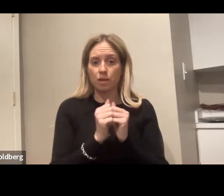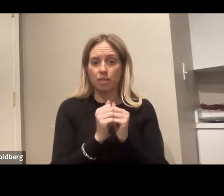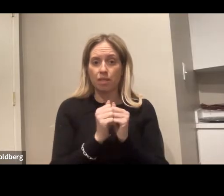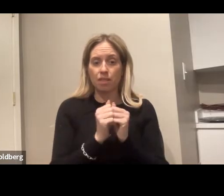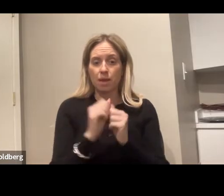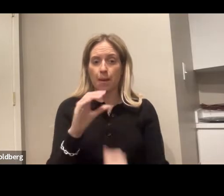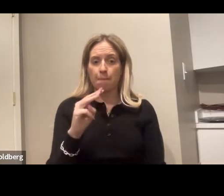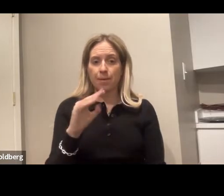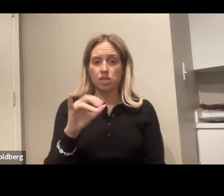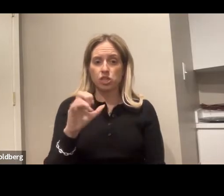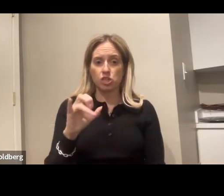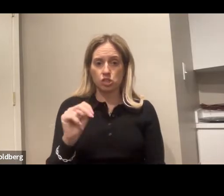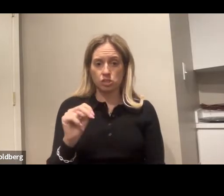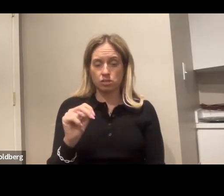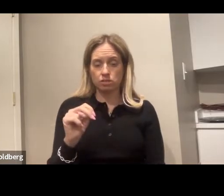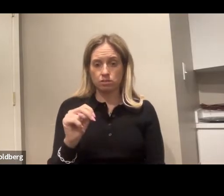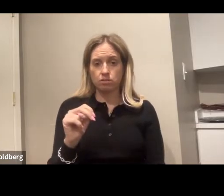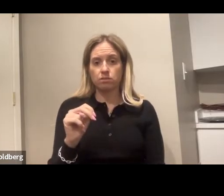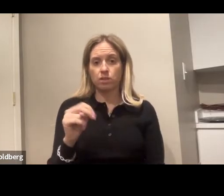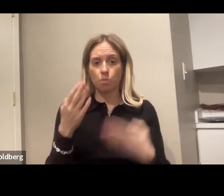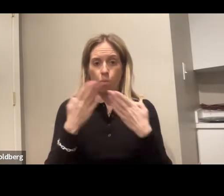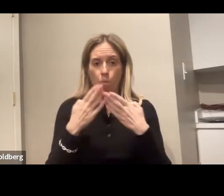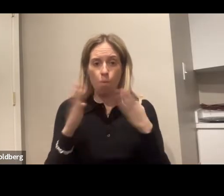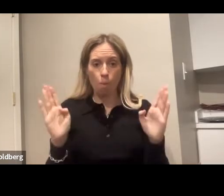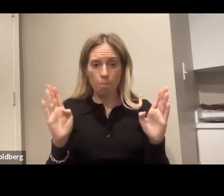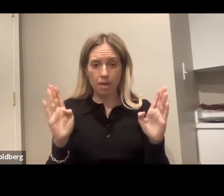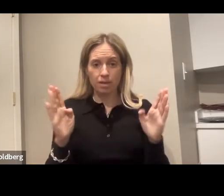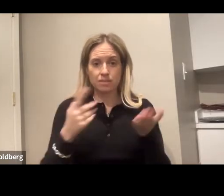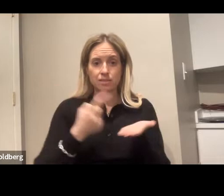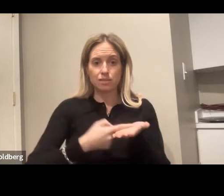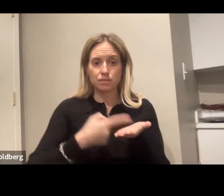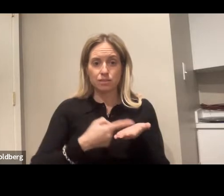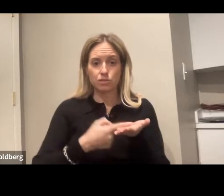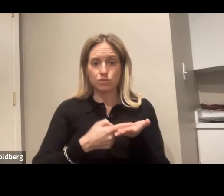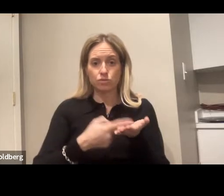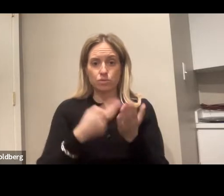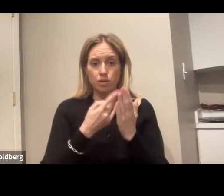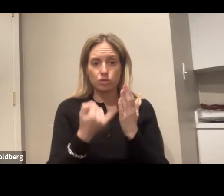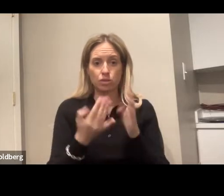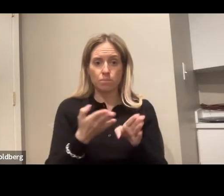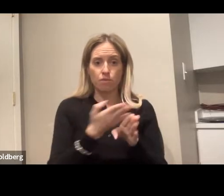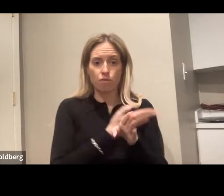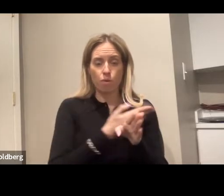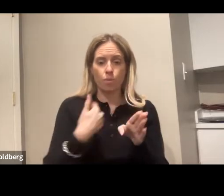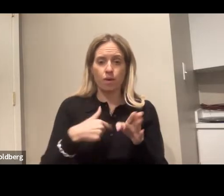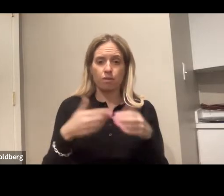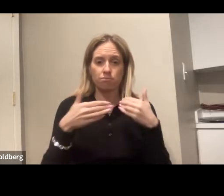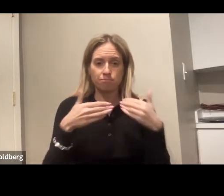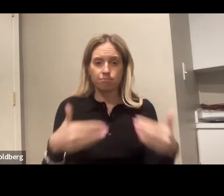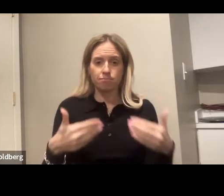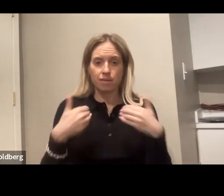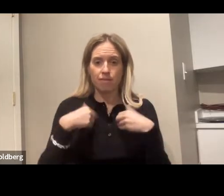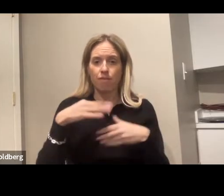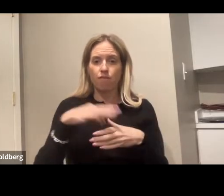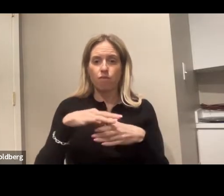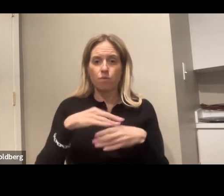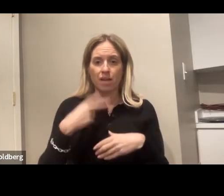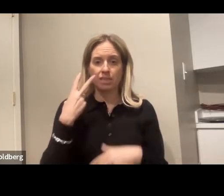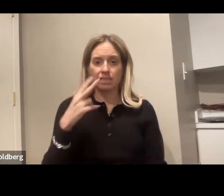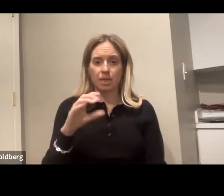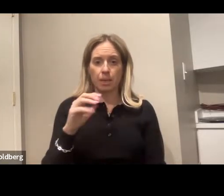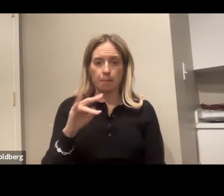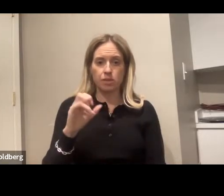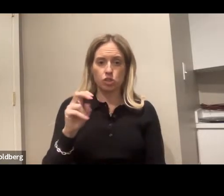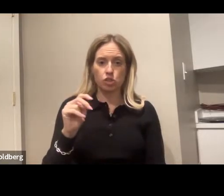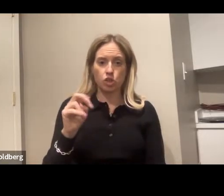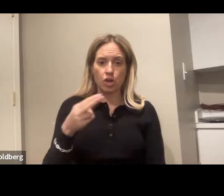commission, I'll open the floor to discuss this project before we move forward and have a vote. I see Commissioner Henderson has her hand